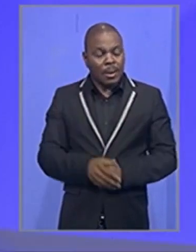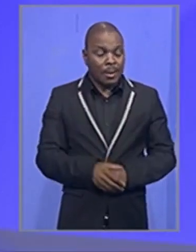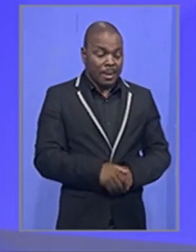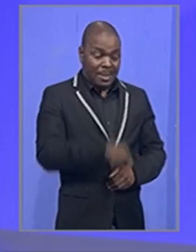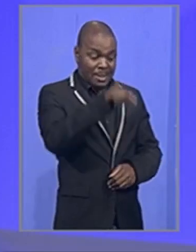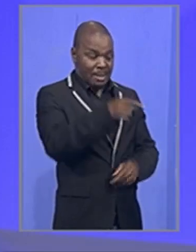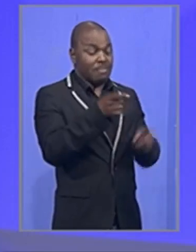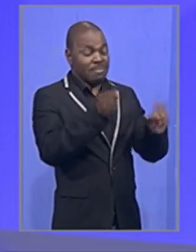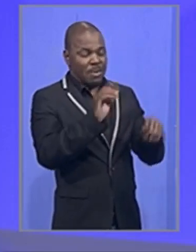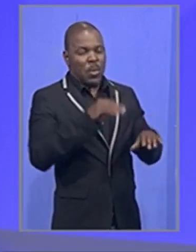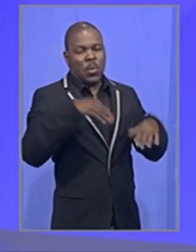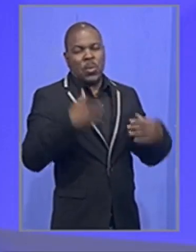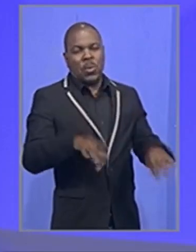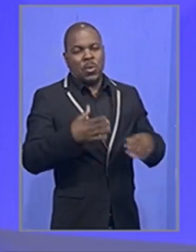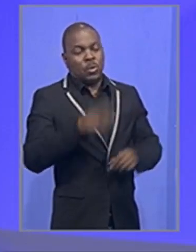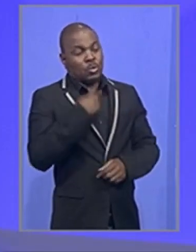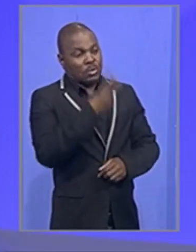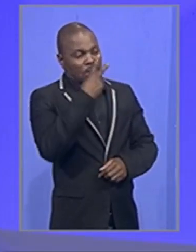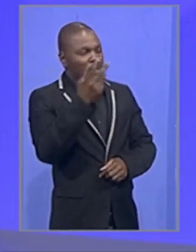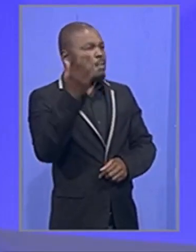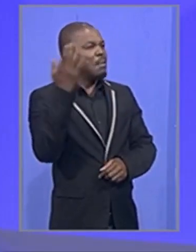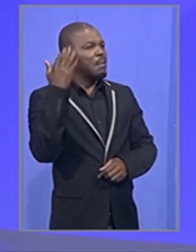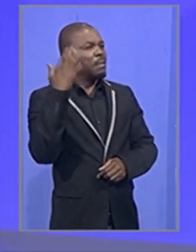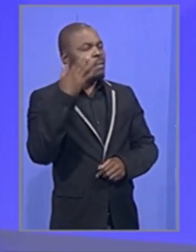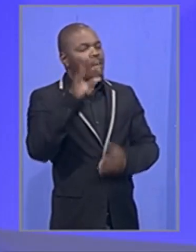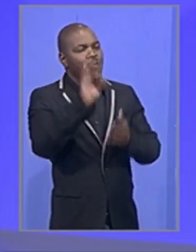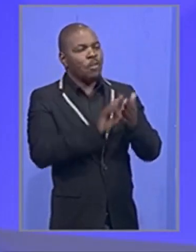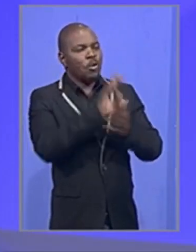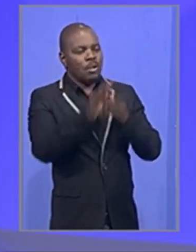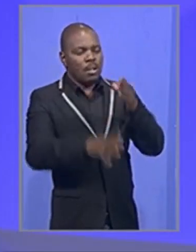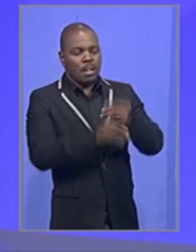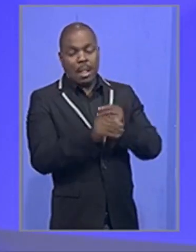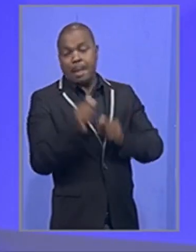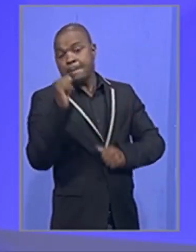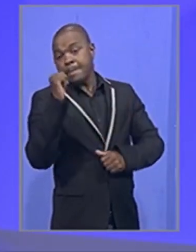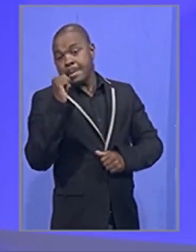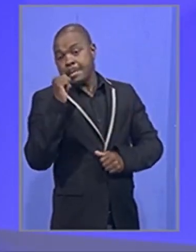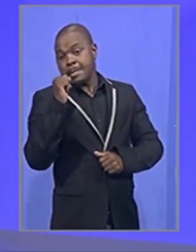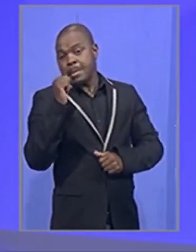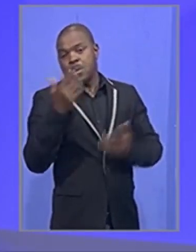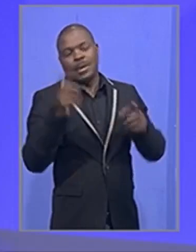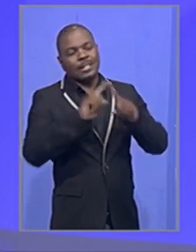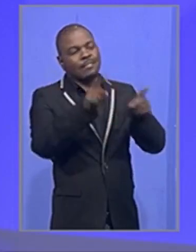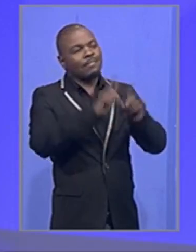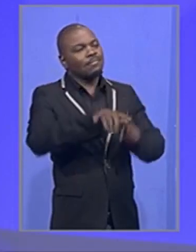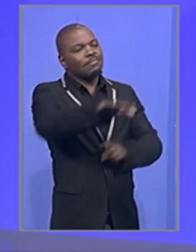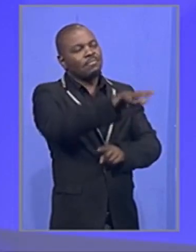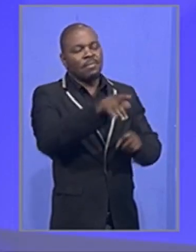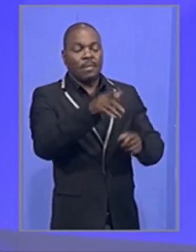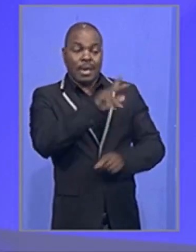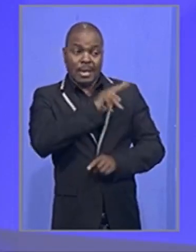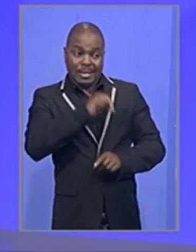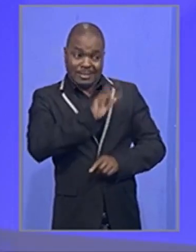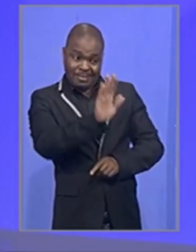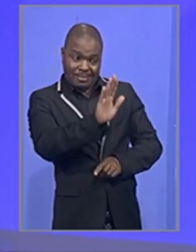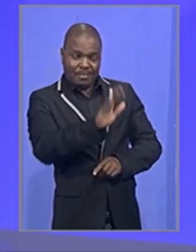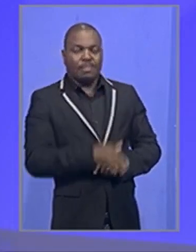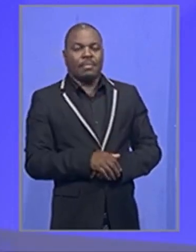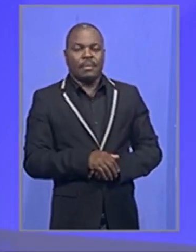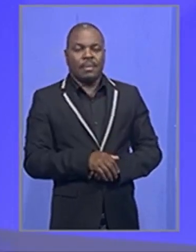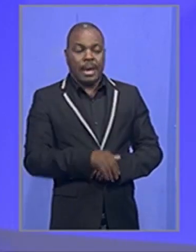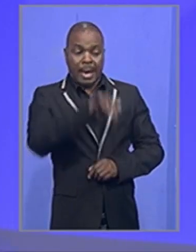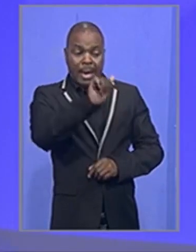ha o sheba ho bile le dikgetho tsa tlatsetso tsatsing la maobane dibakeng tse itseng ha o sheba KwaZulu-Natal ANC